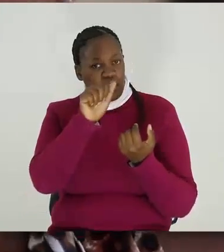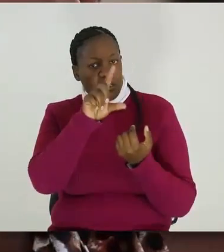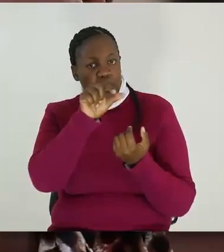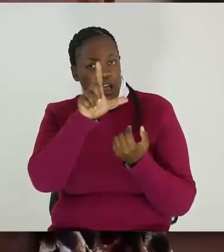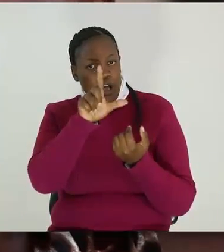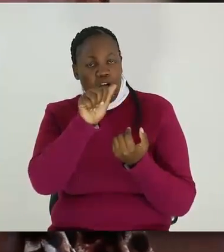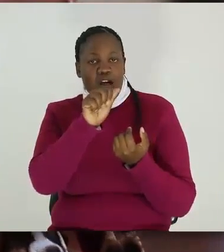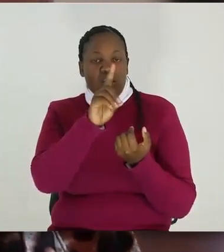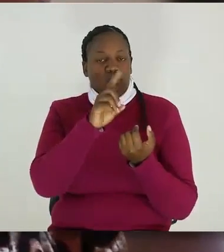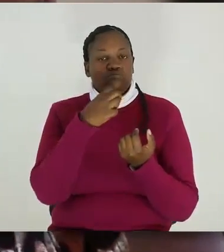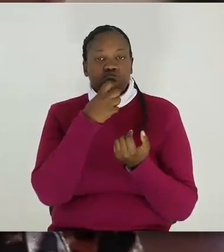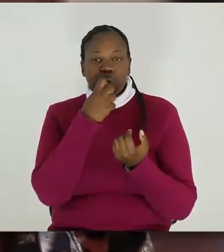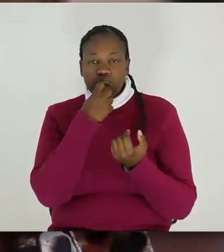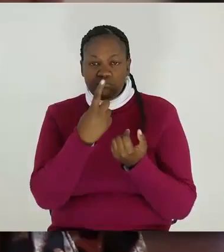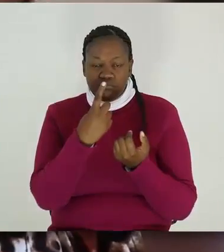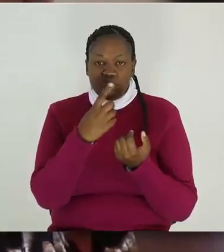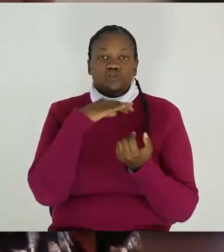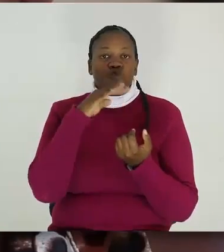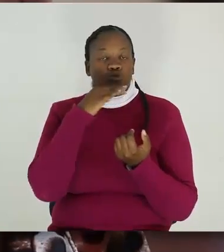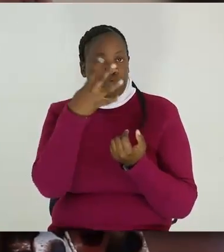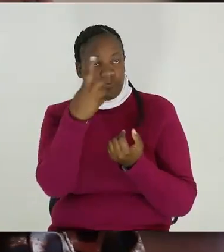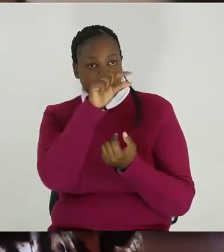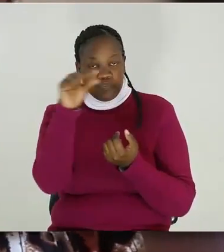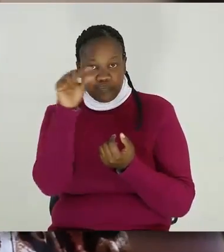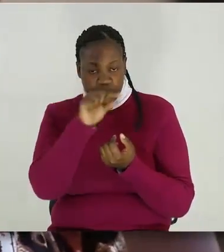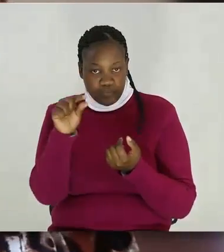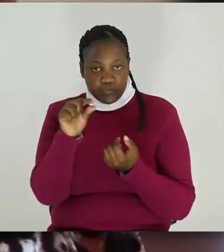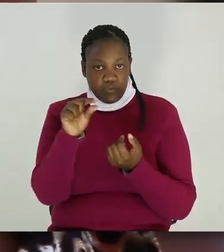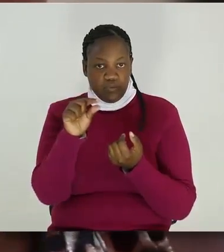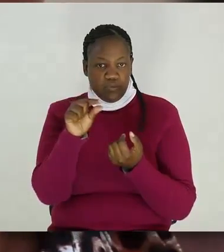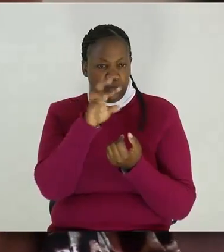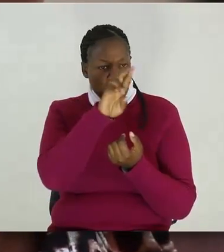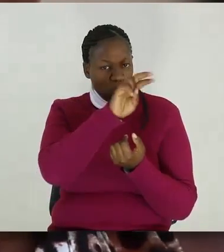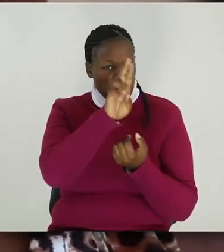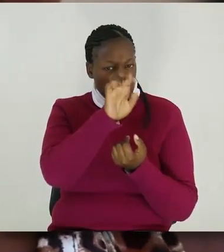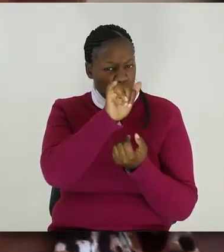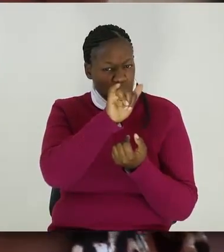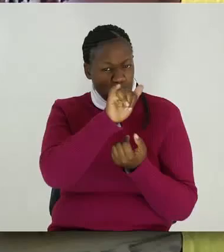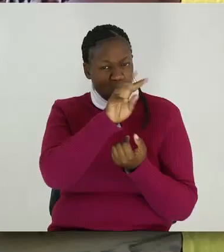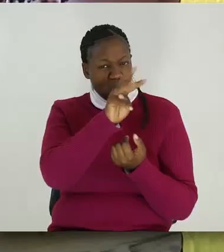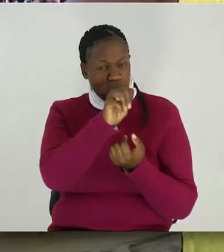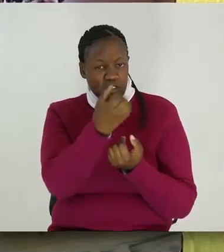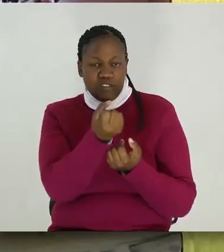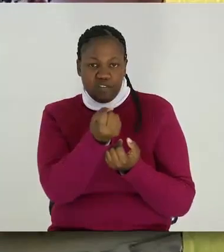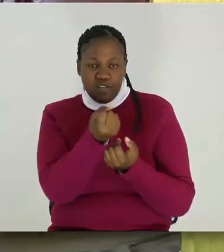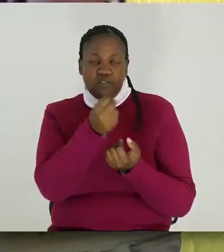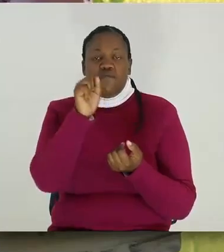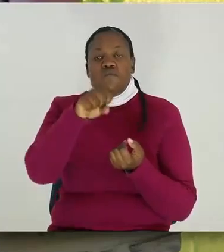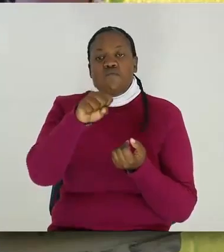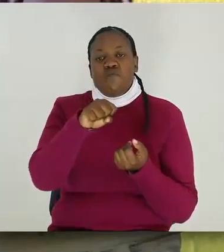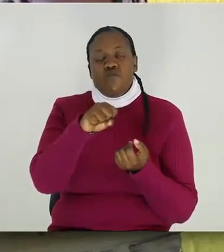not necessarily. One type of ballad is the cinquin. This one is 5 lines. Shall I try one? Oh, please